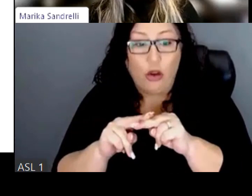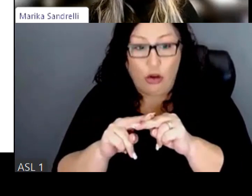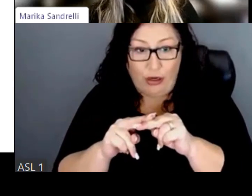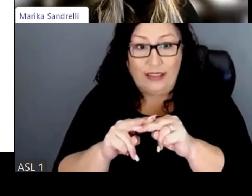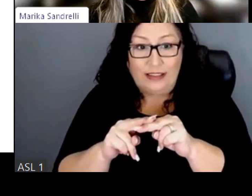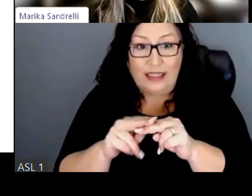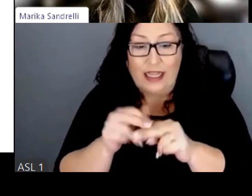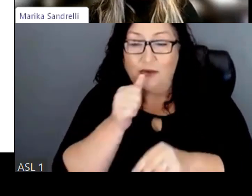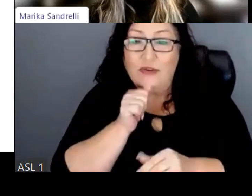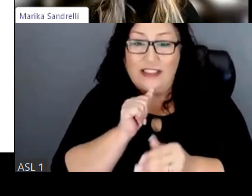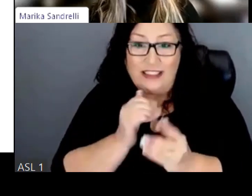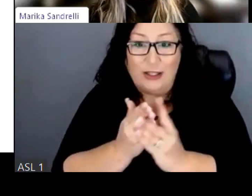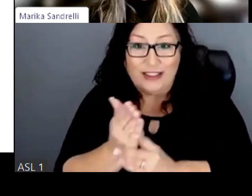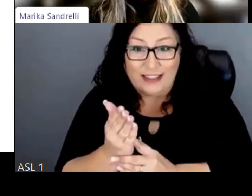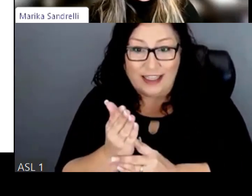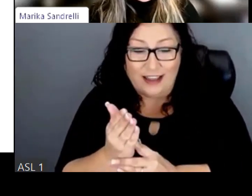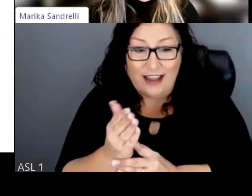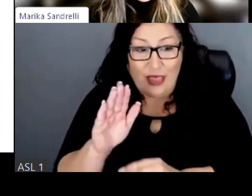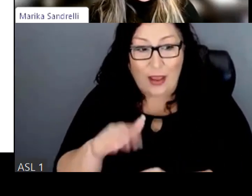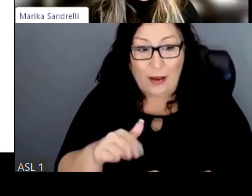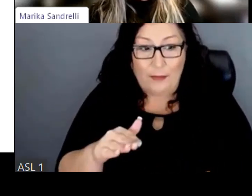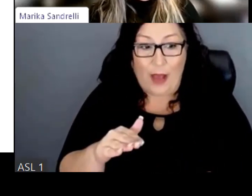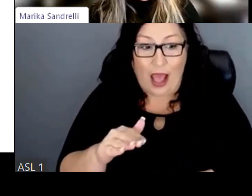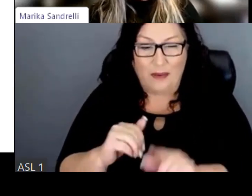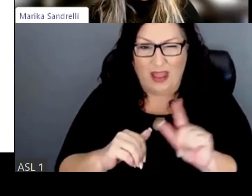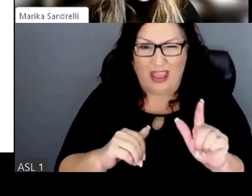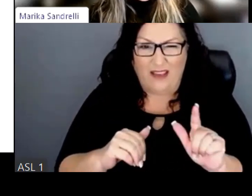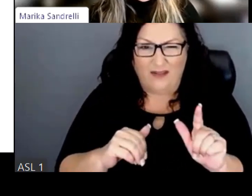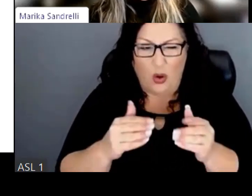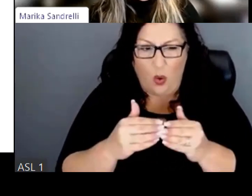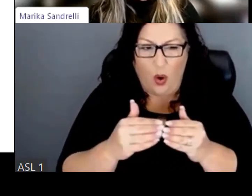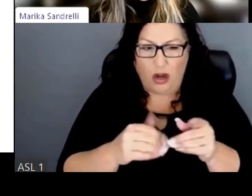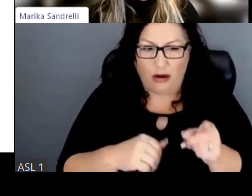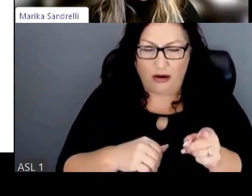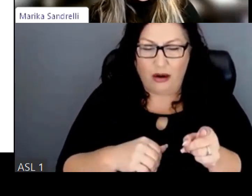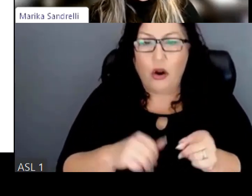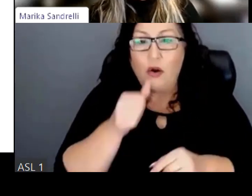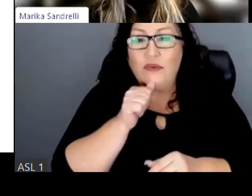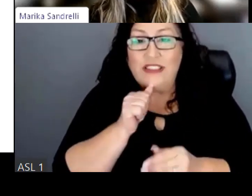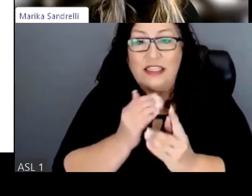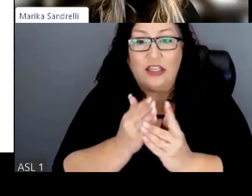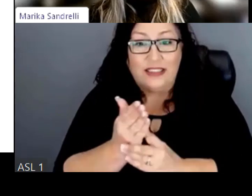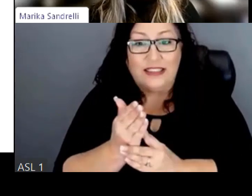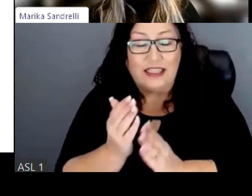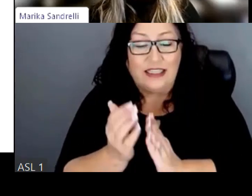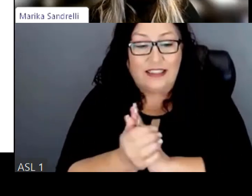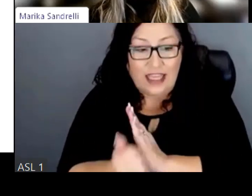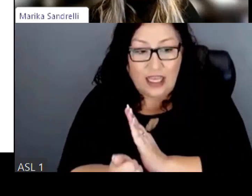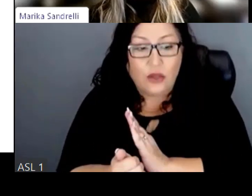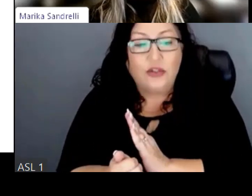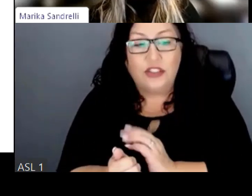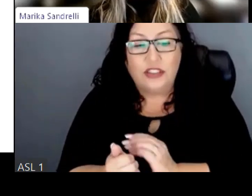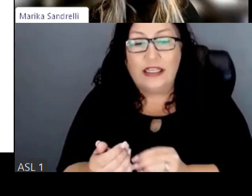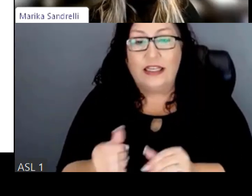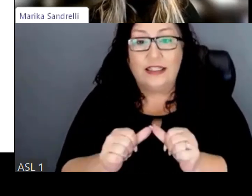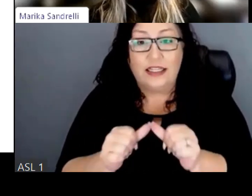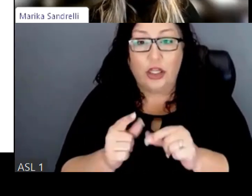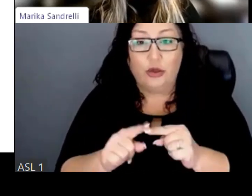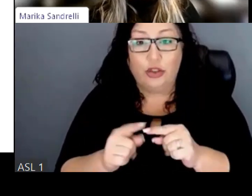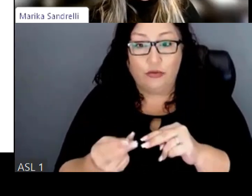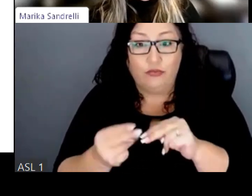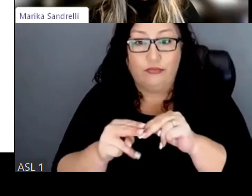increase in resiliency in the bottom left-hand corner, The resiliency skills continue